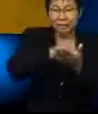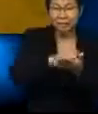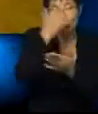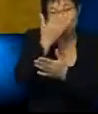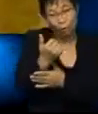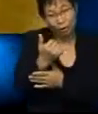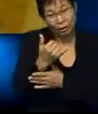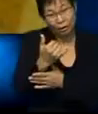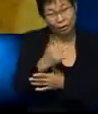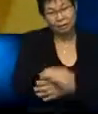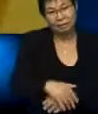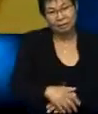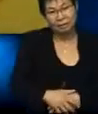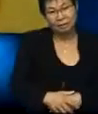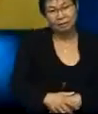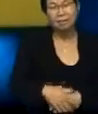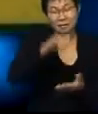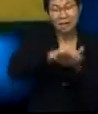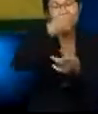That's right.